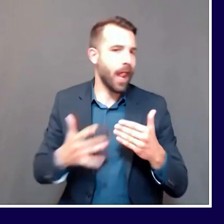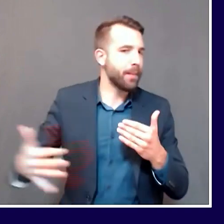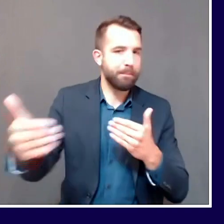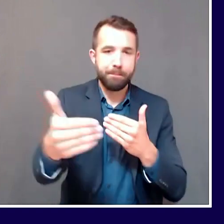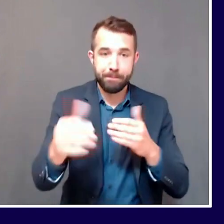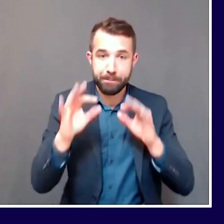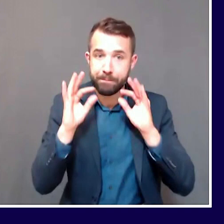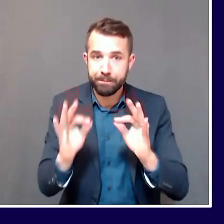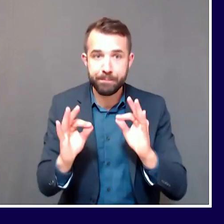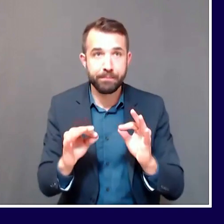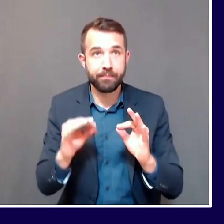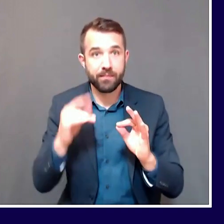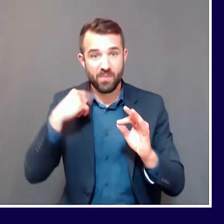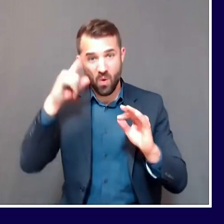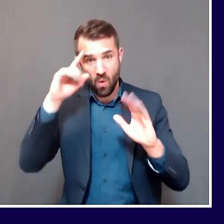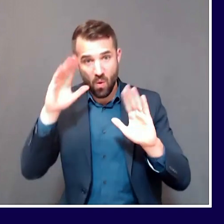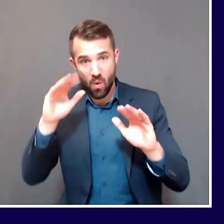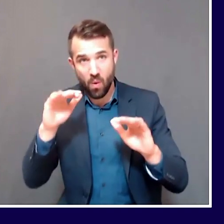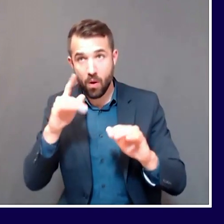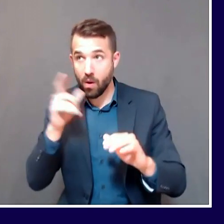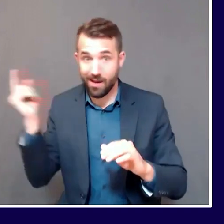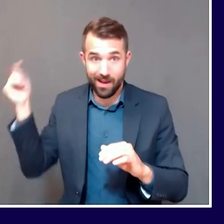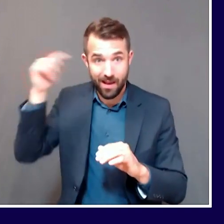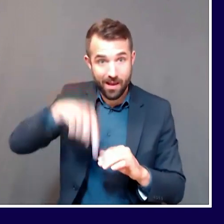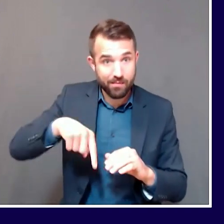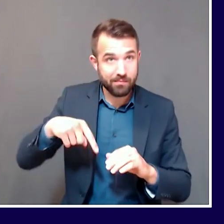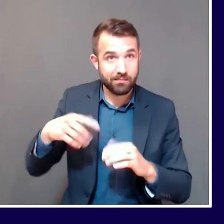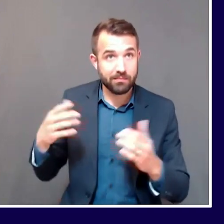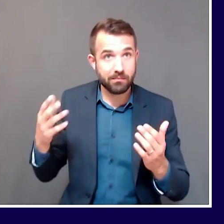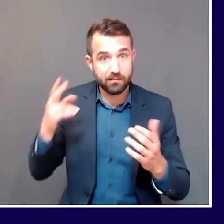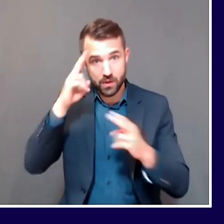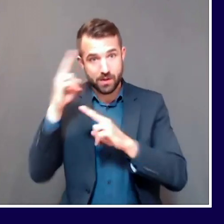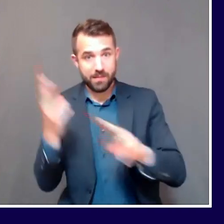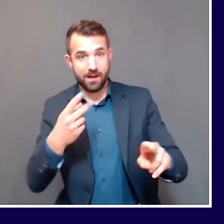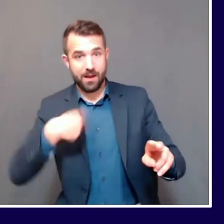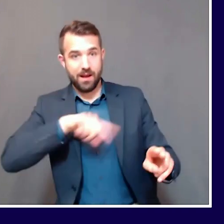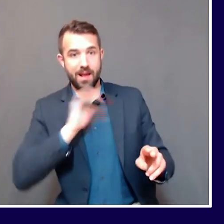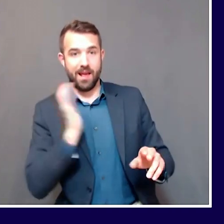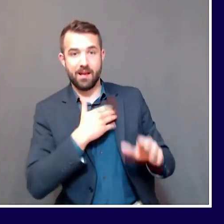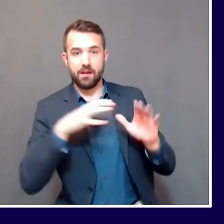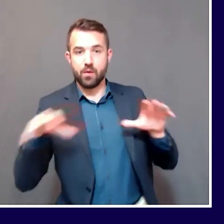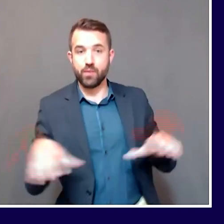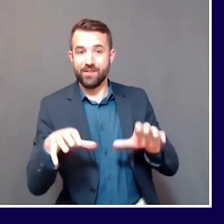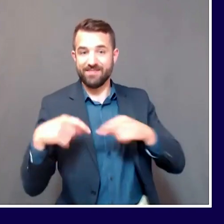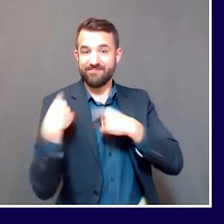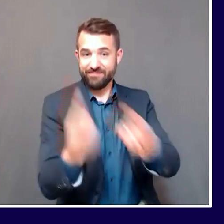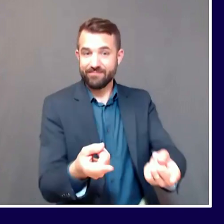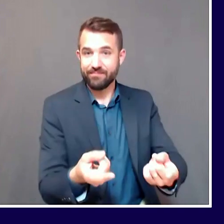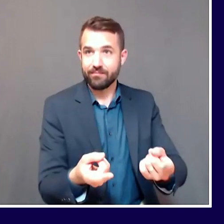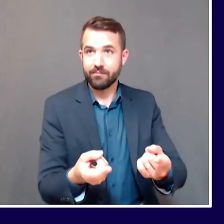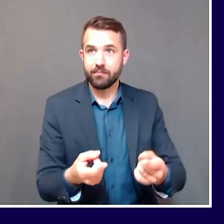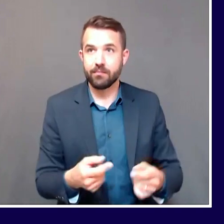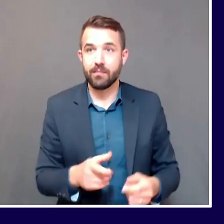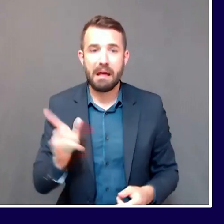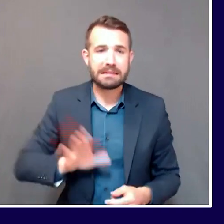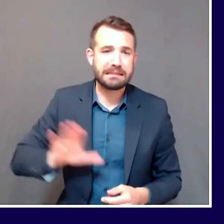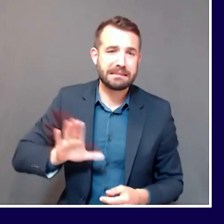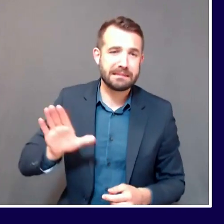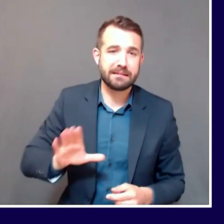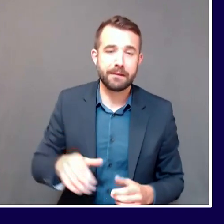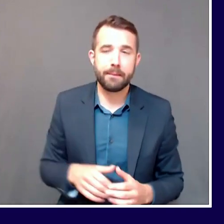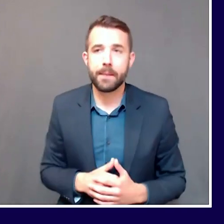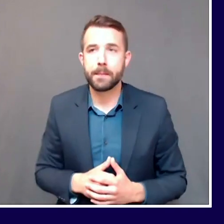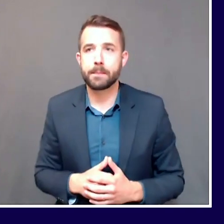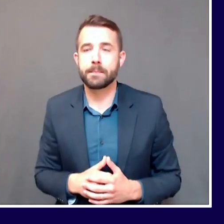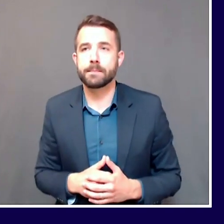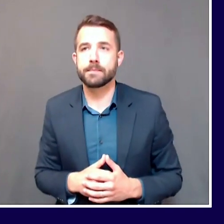anybody visiting the state of Maine respects that as well. Great. Thank you, Commissioner Lambert. Can I just have one more follow-up question just to that?